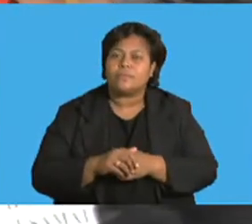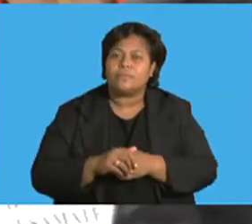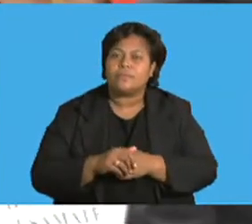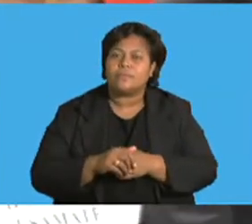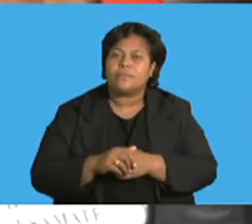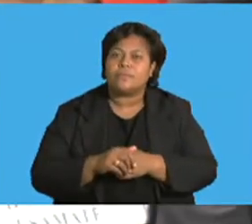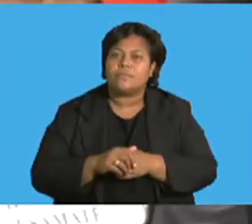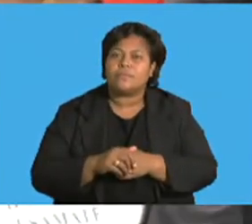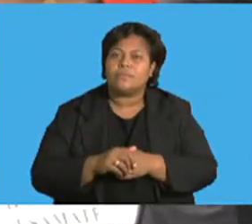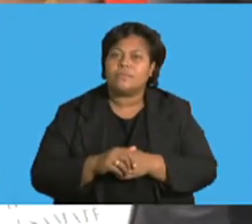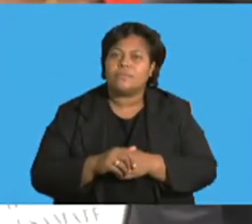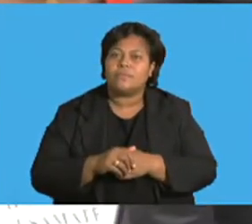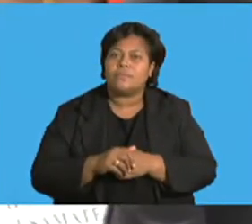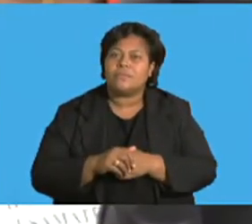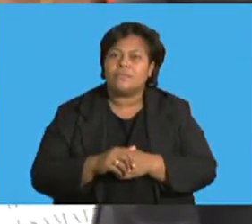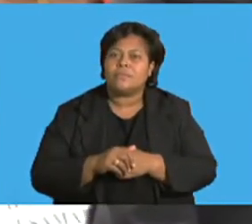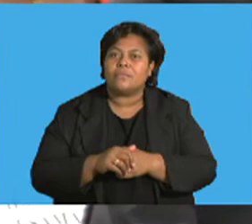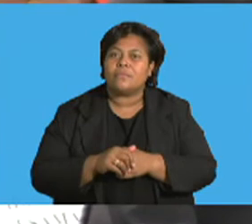sir,